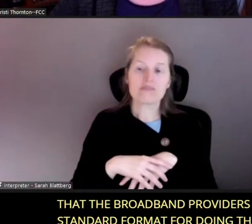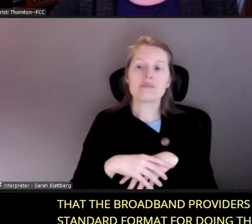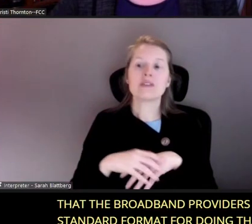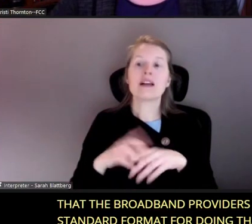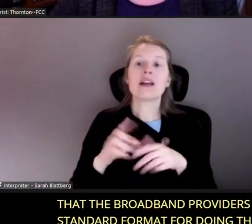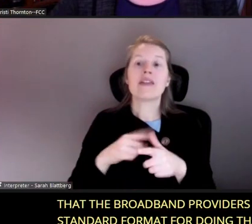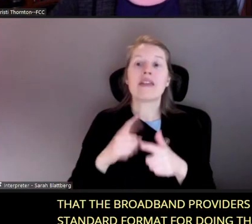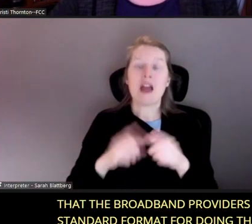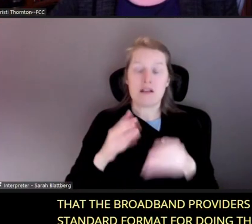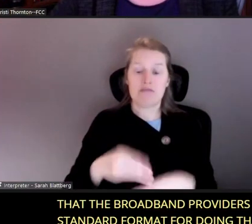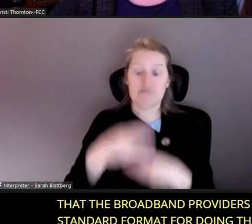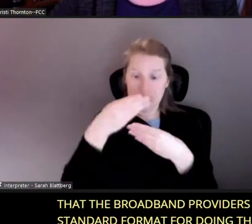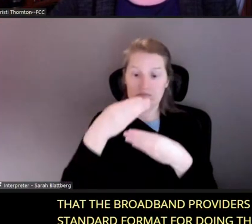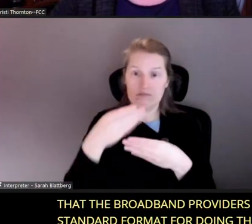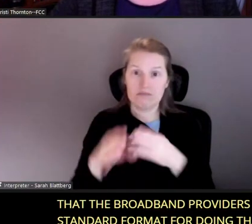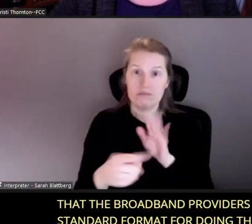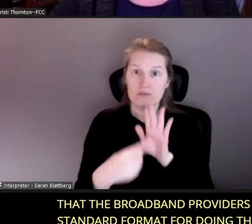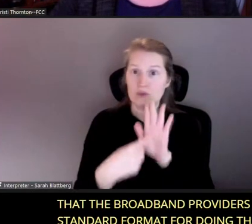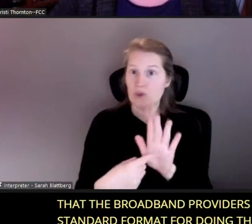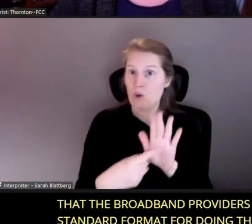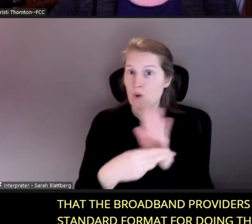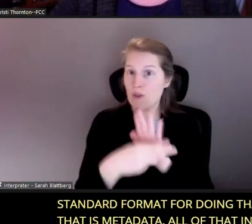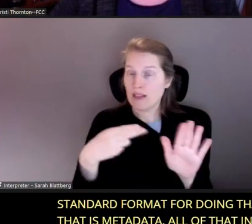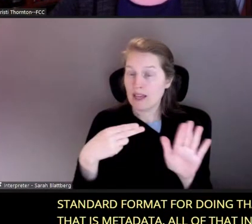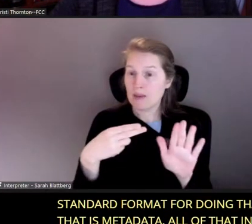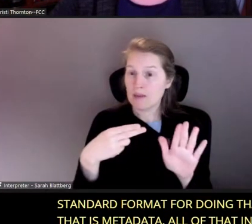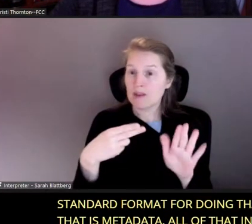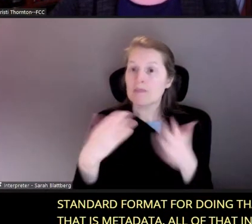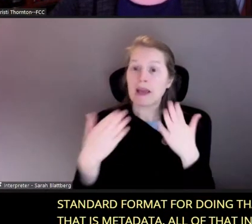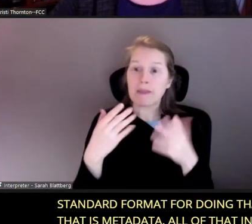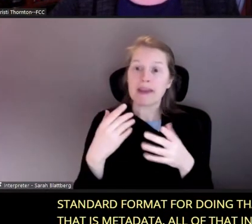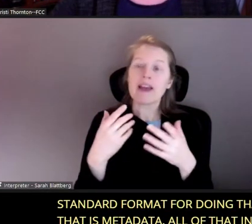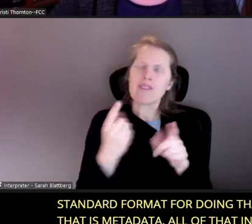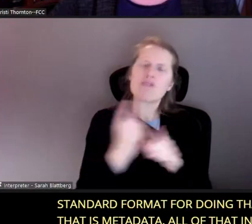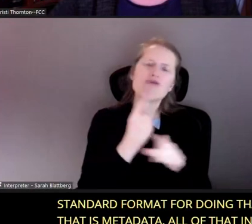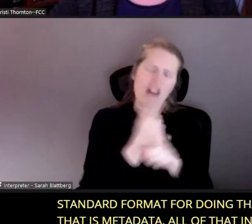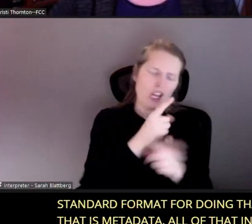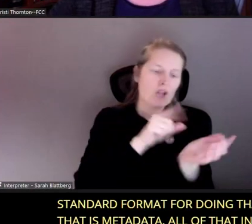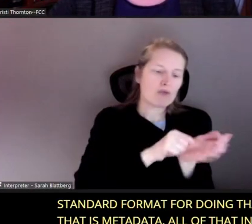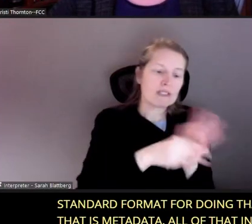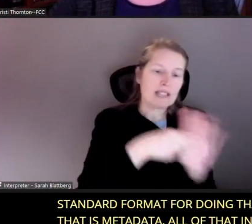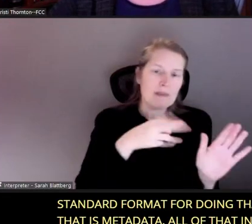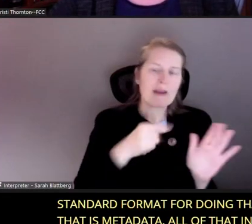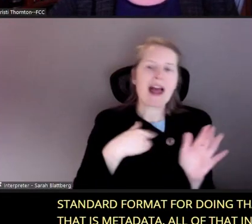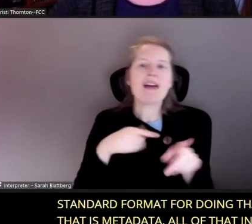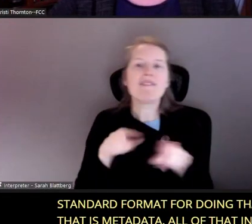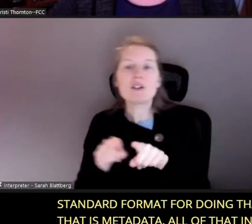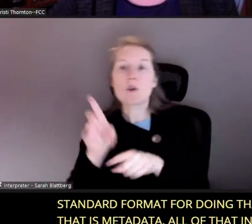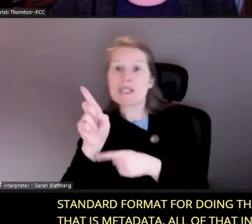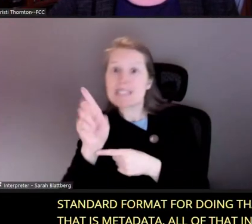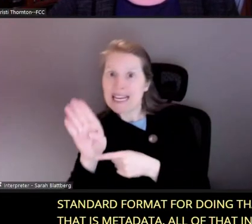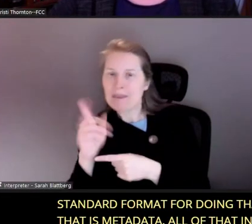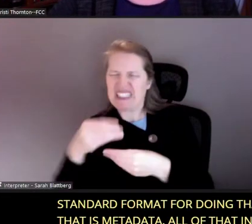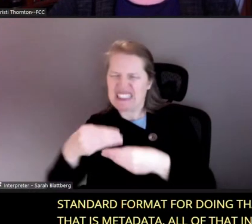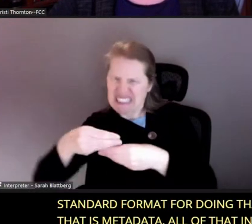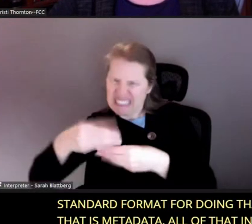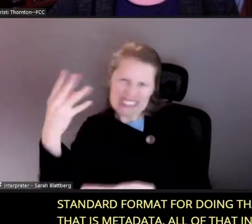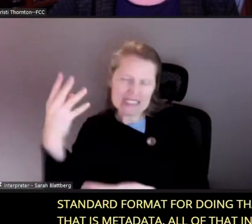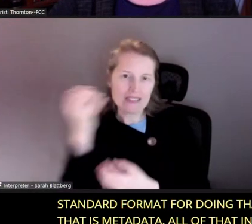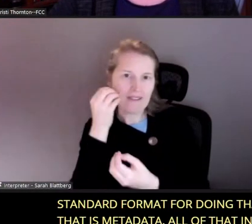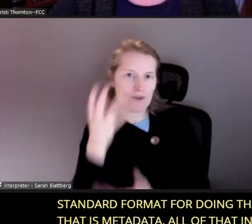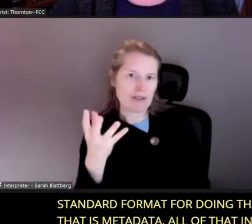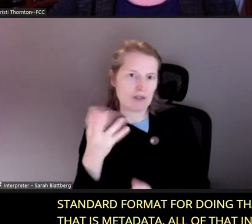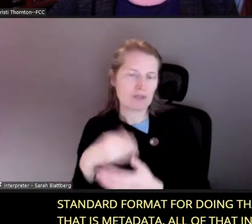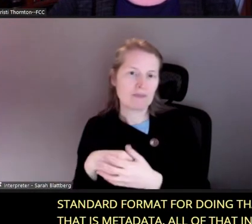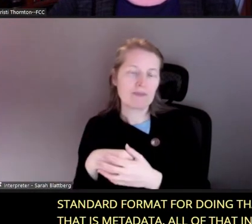label to a consumer, we might have the standard printed label, but we also have this database of information. And you could